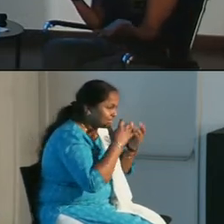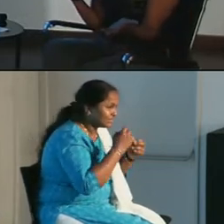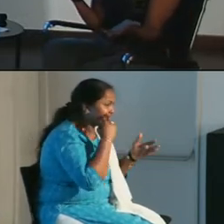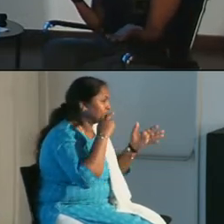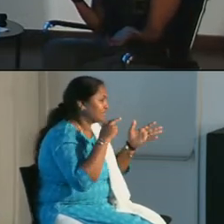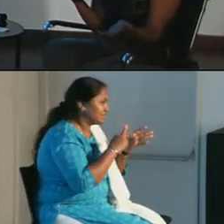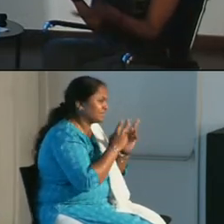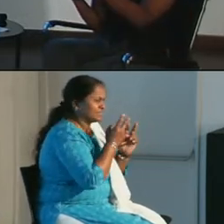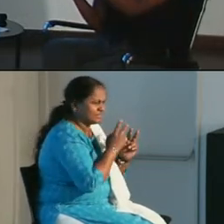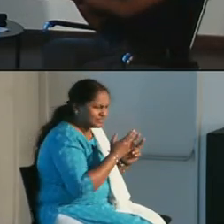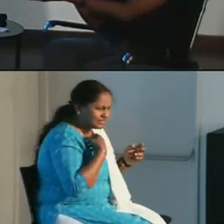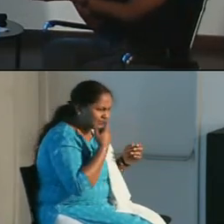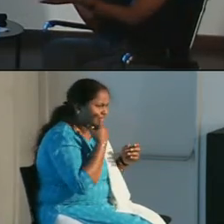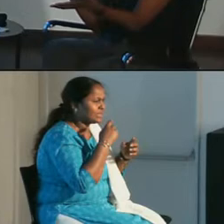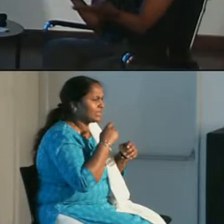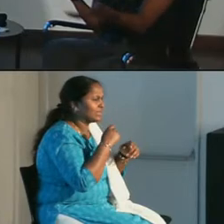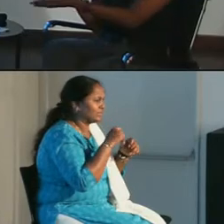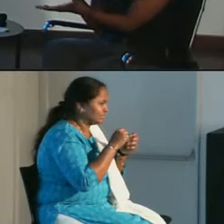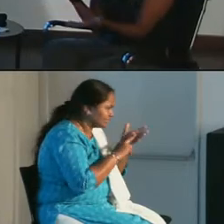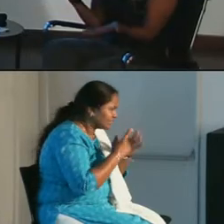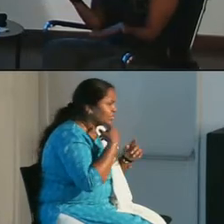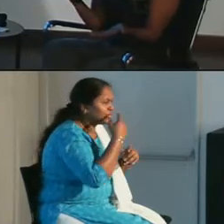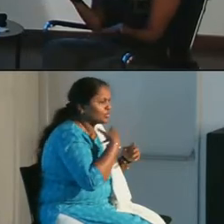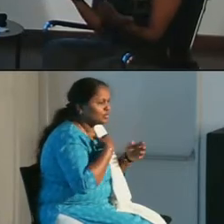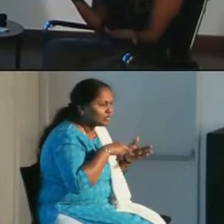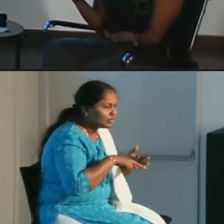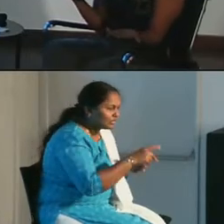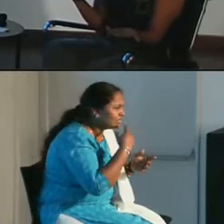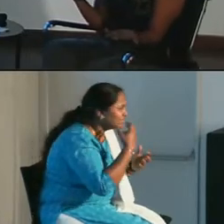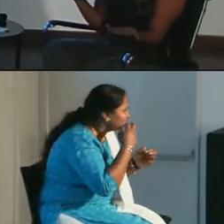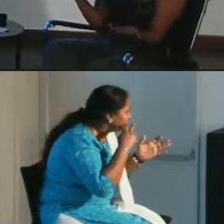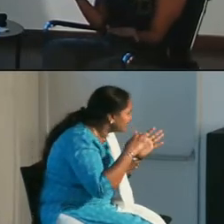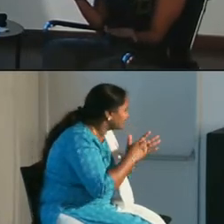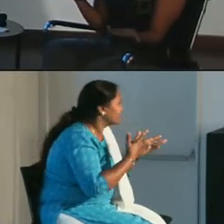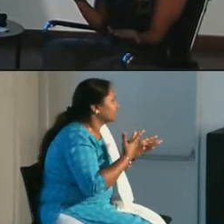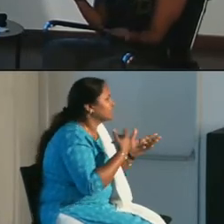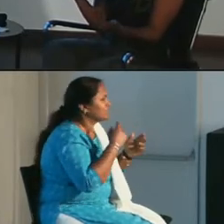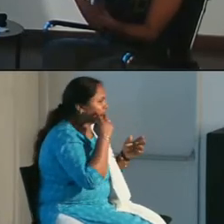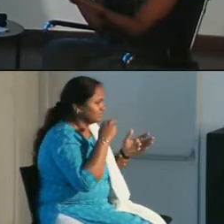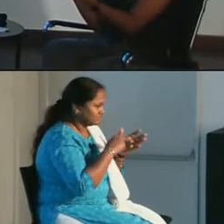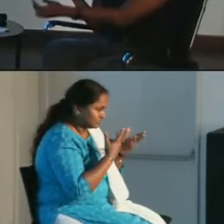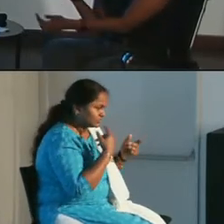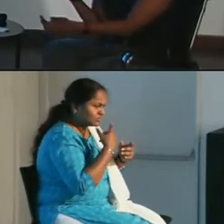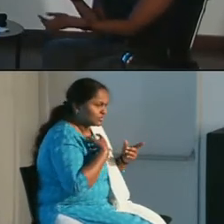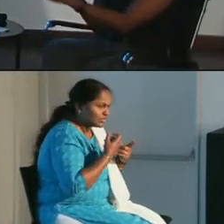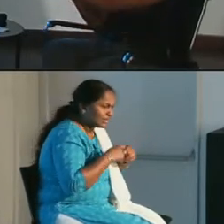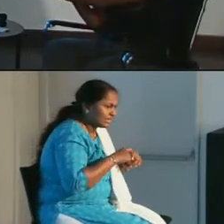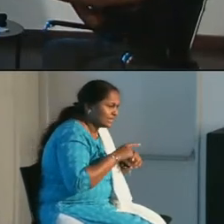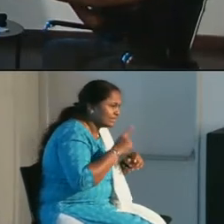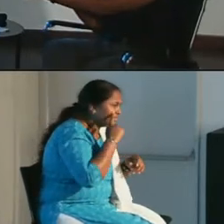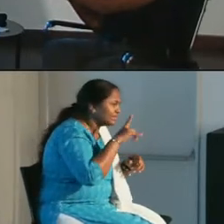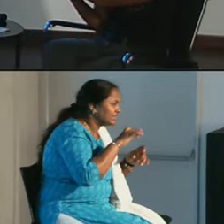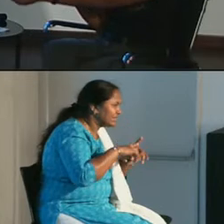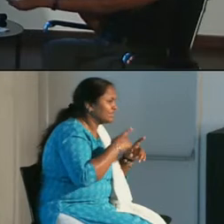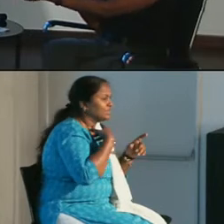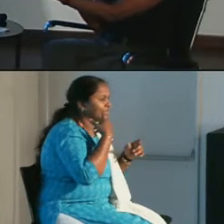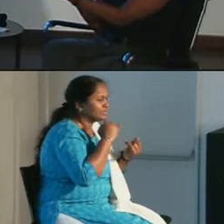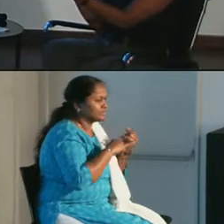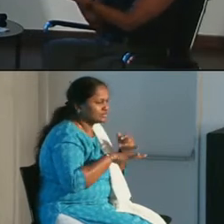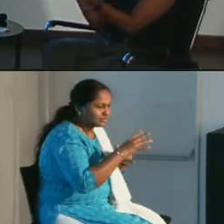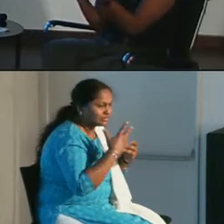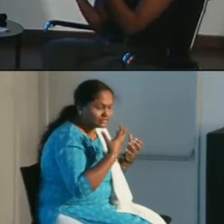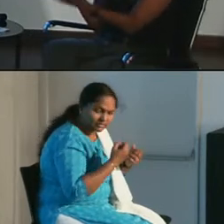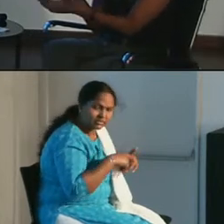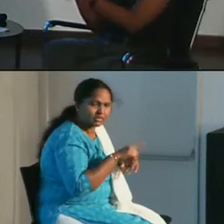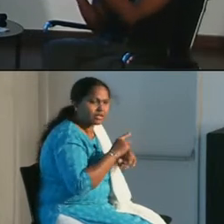at it from various angles, wondering who's going to walk by, who's going to look at it, who's going to live with it. So the social domain,